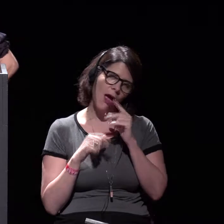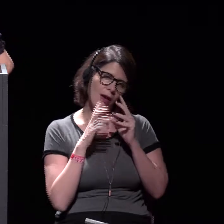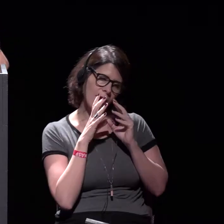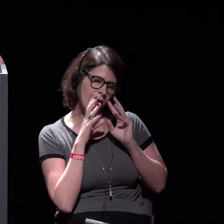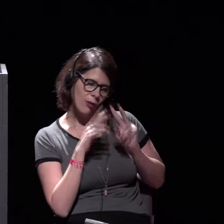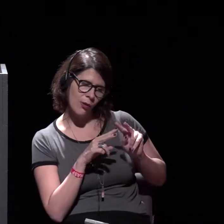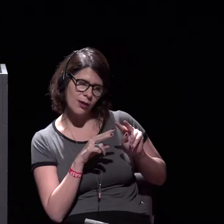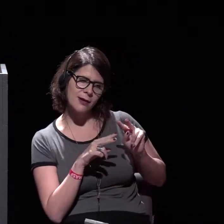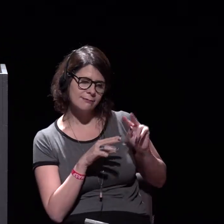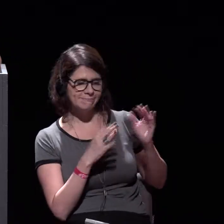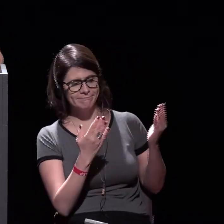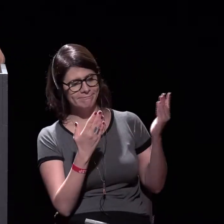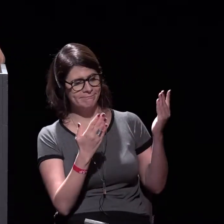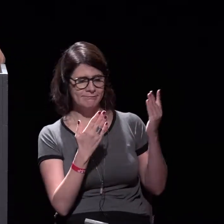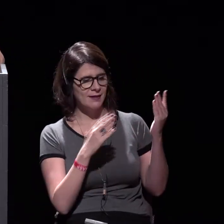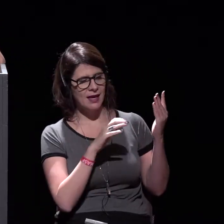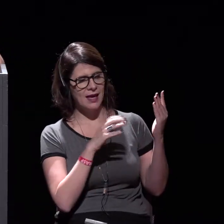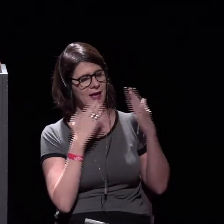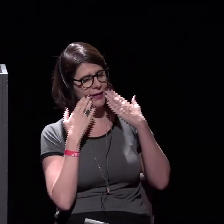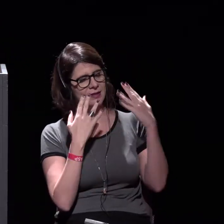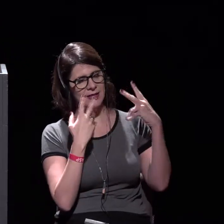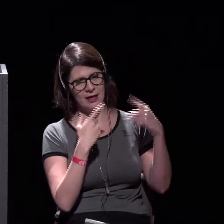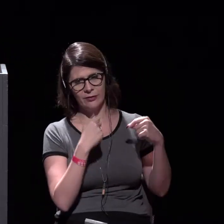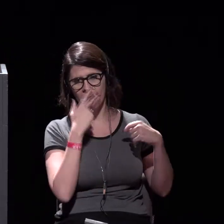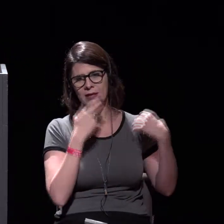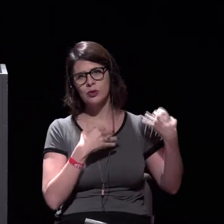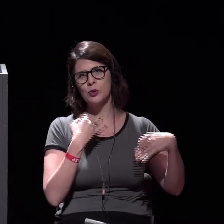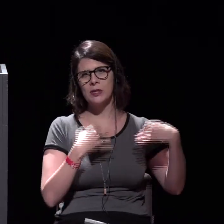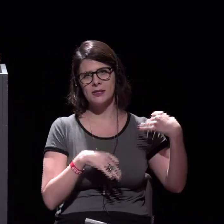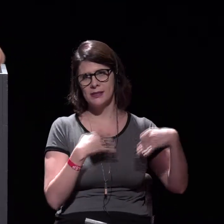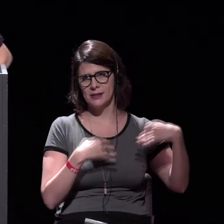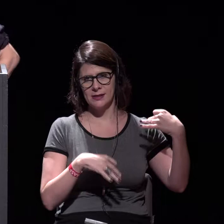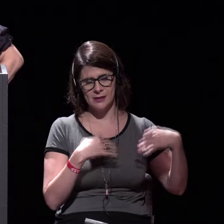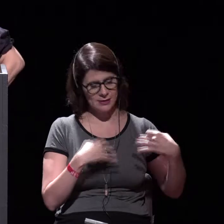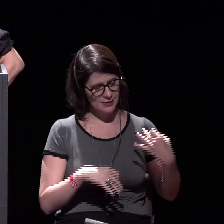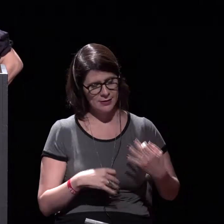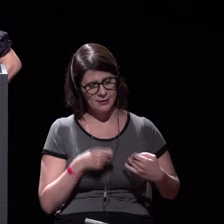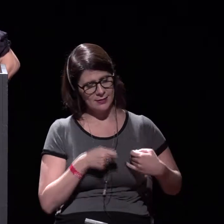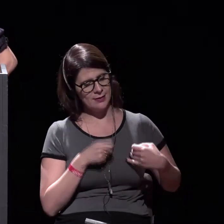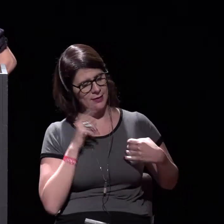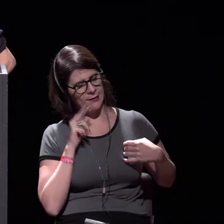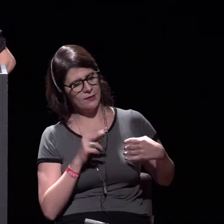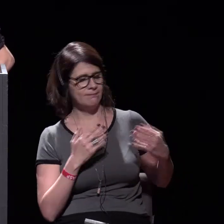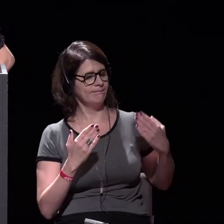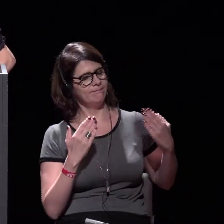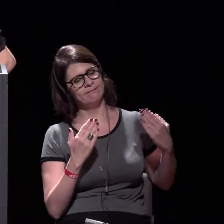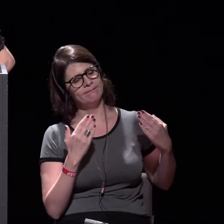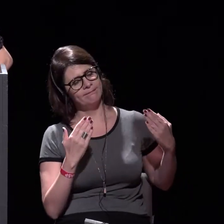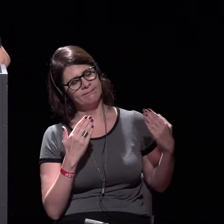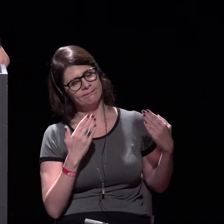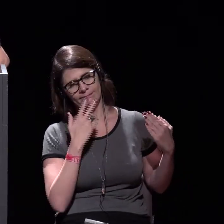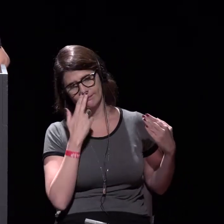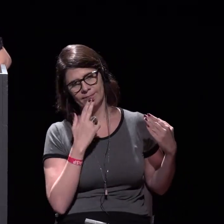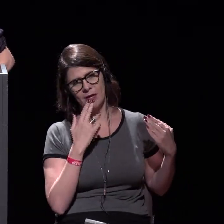judge in itself, since Kant at least, it was aesthetic judgment that would determine the universality of our ability to